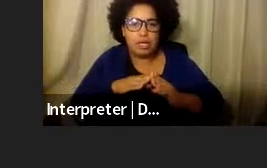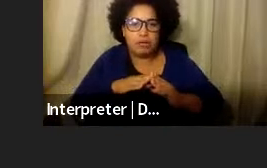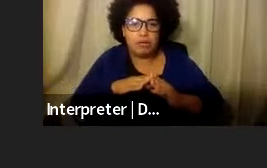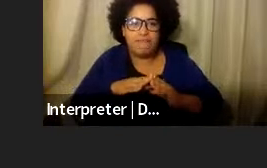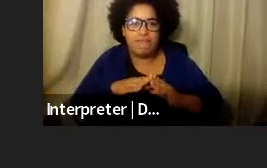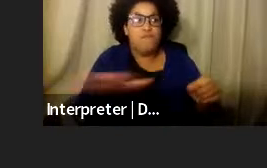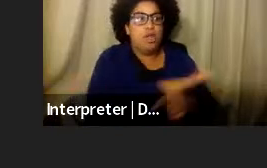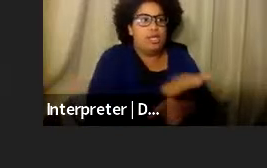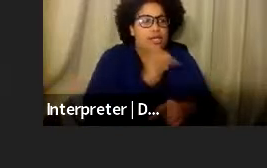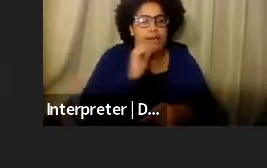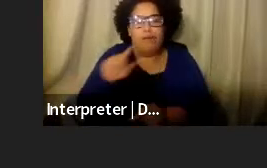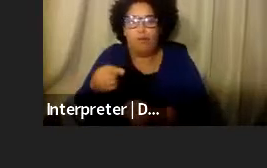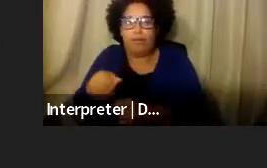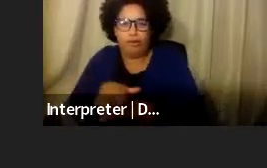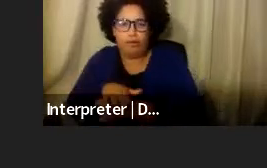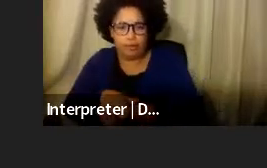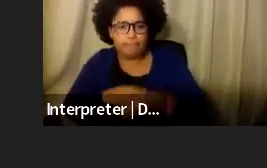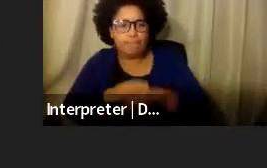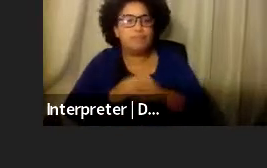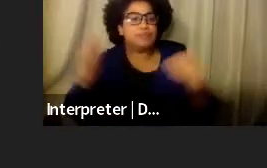Next slide.